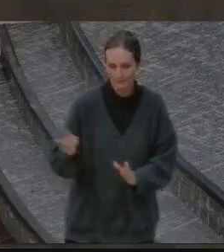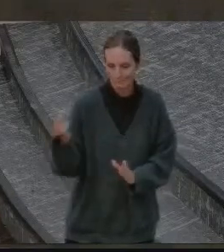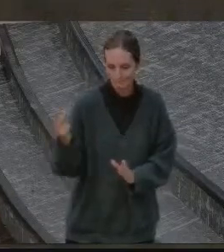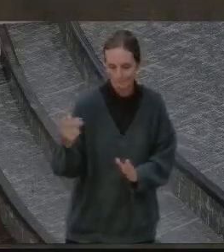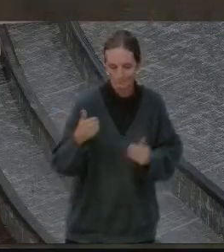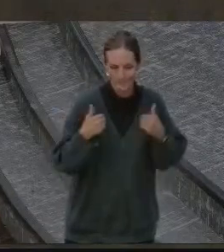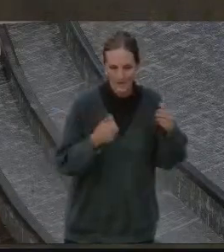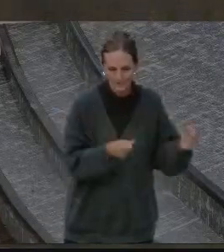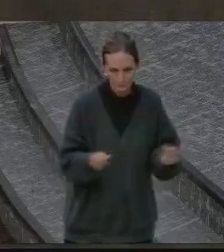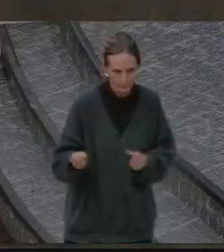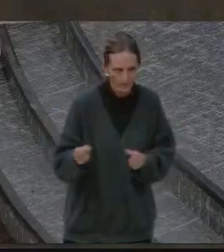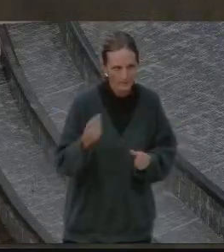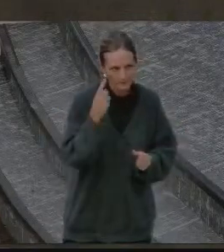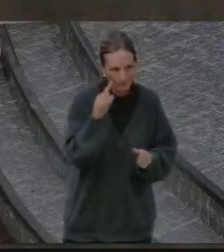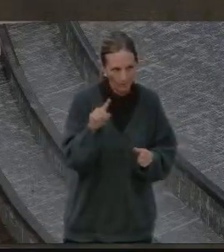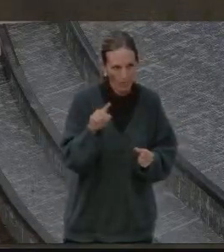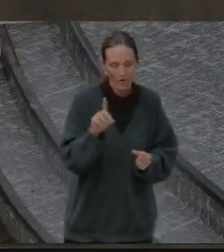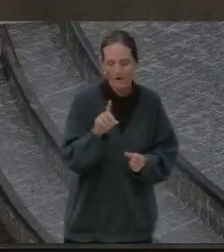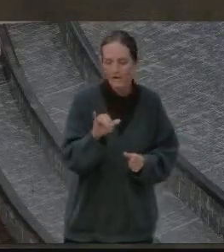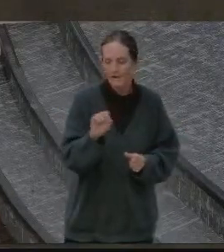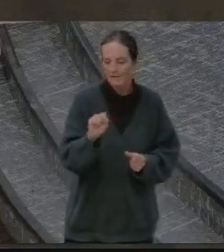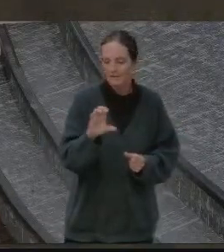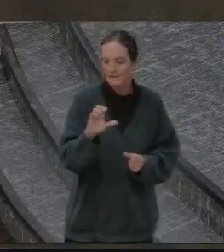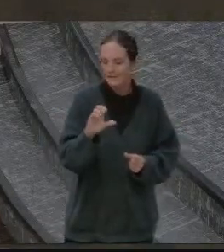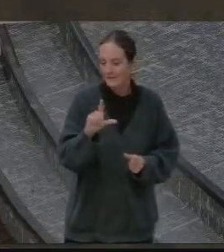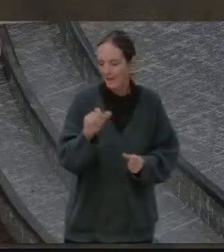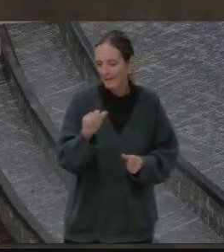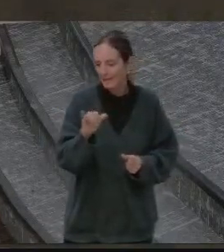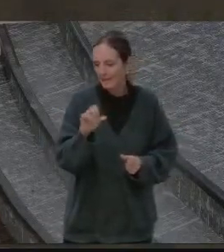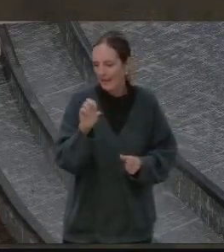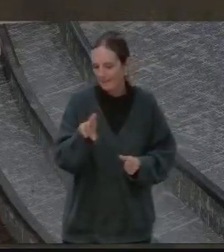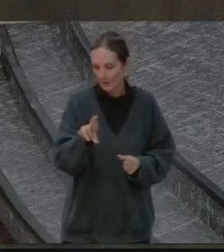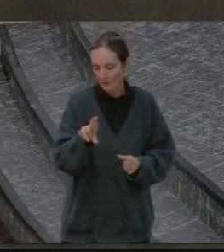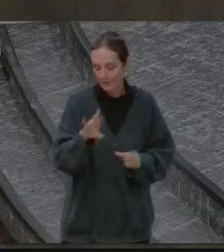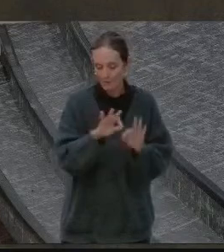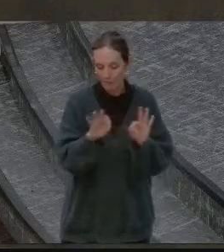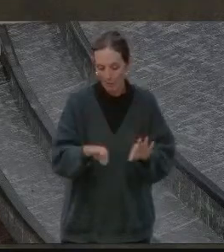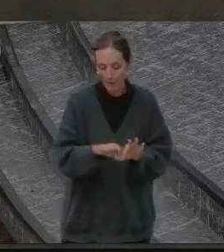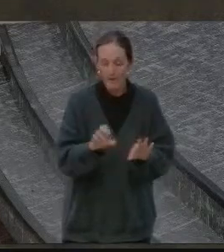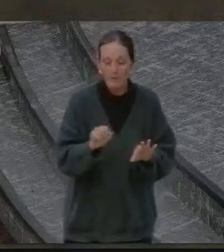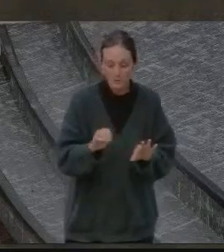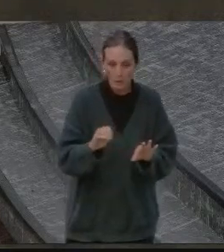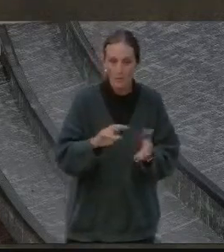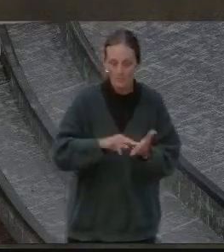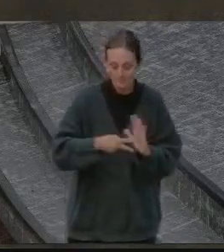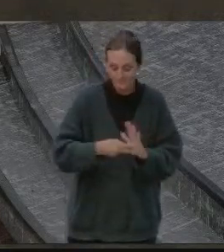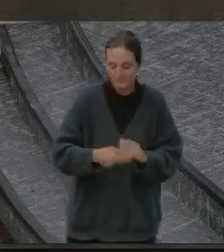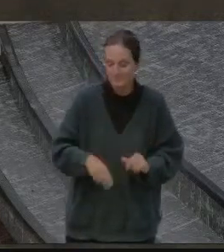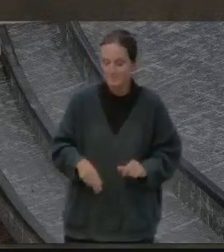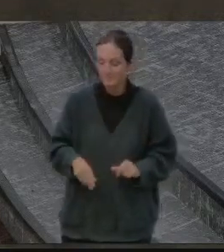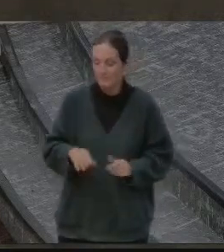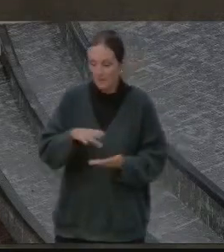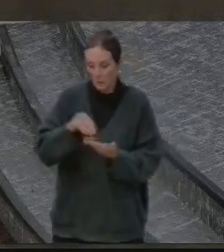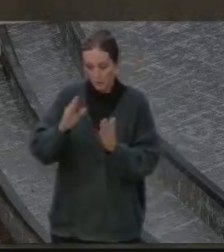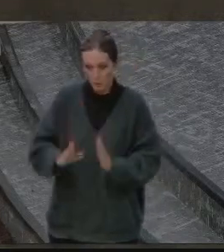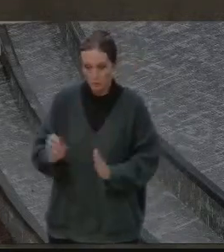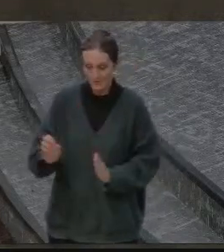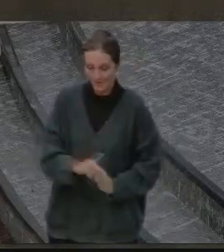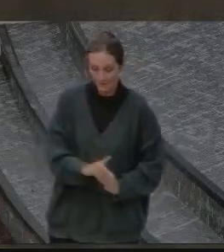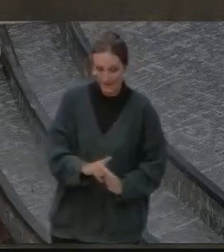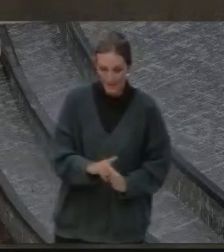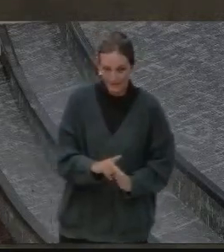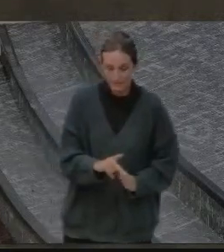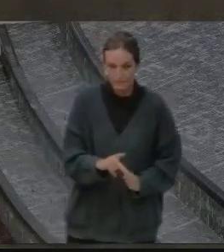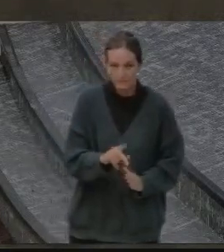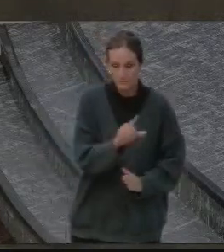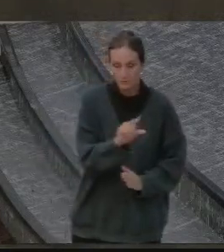strategized for discipline reform here in CCSD. And so as students returned last year, in